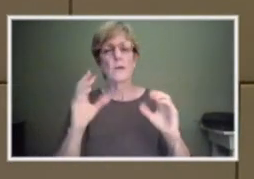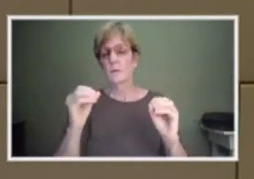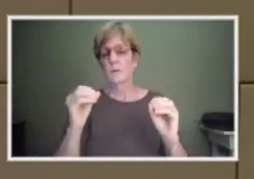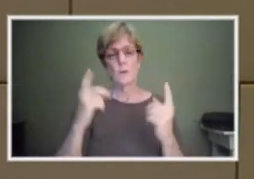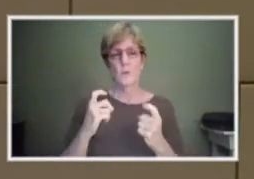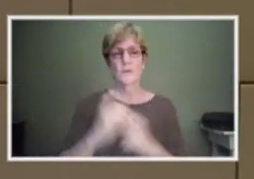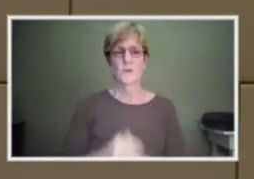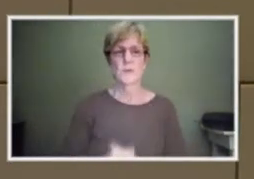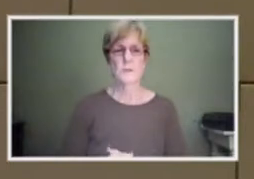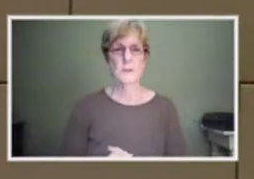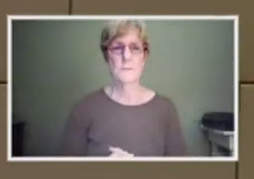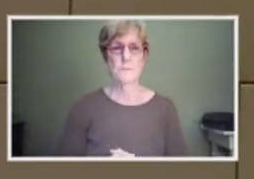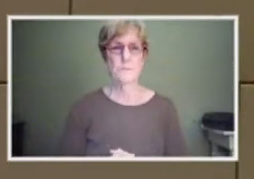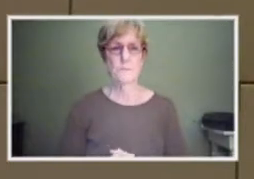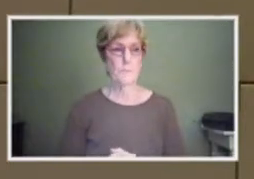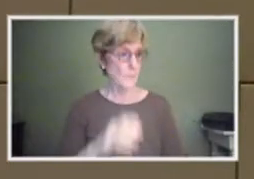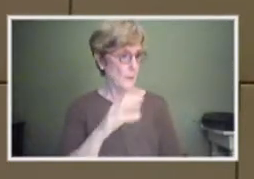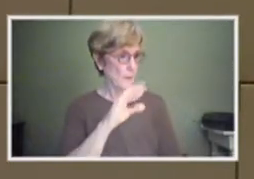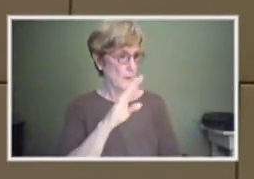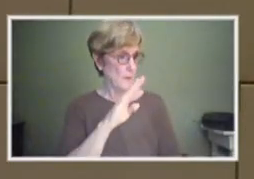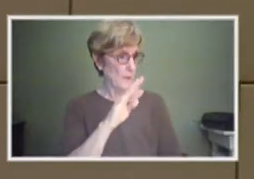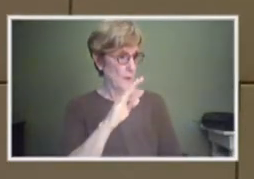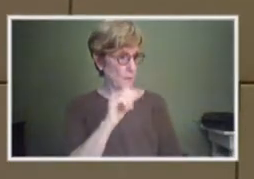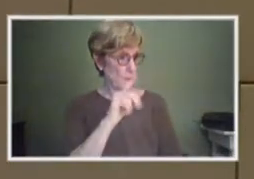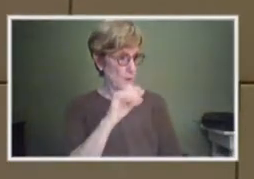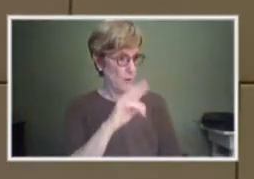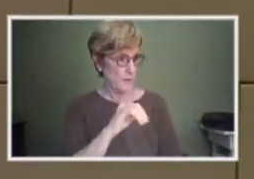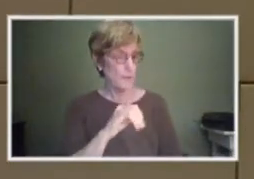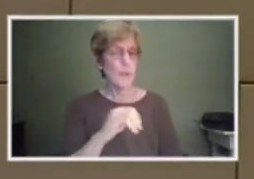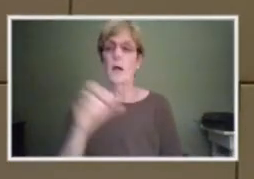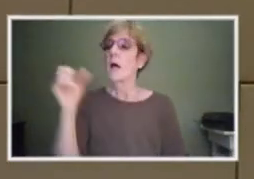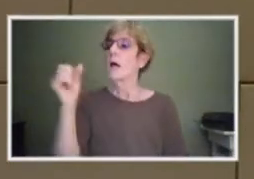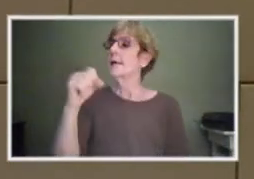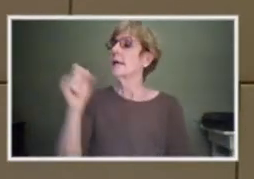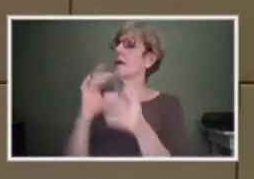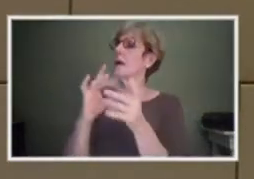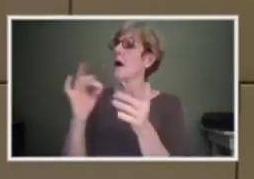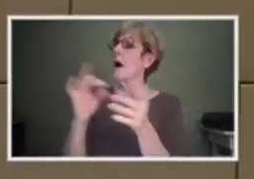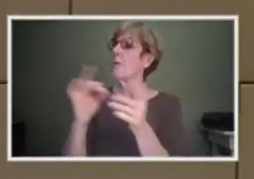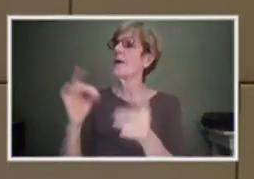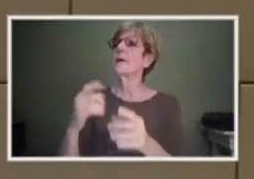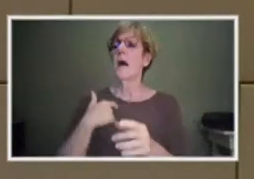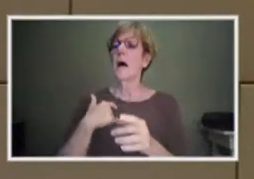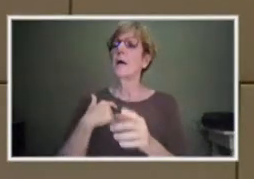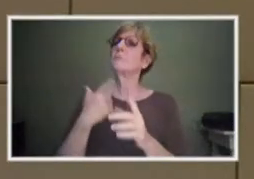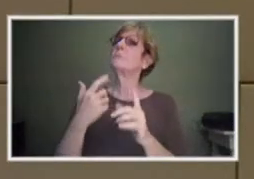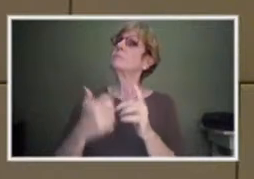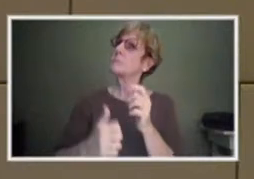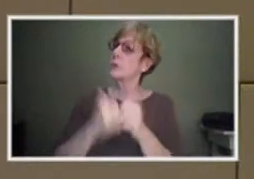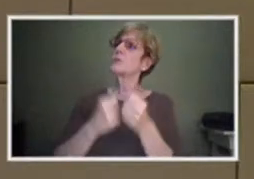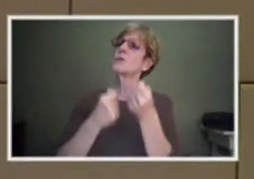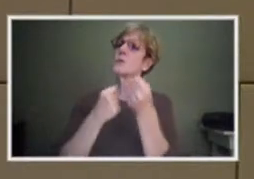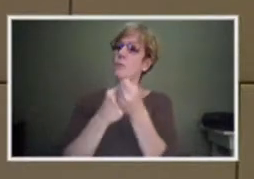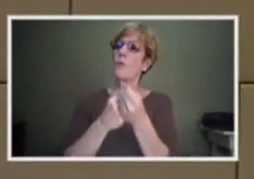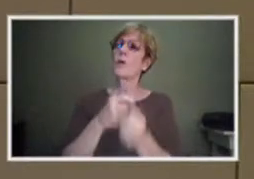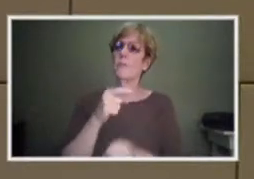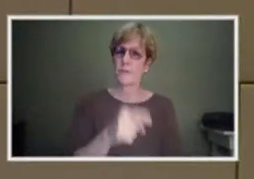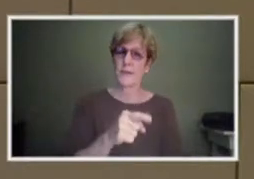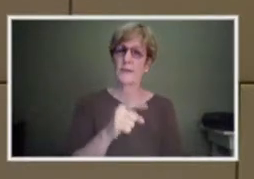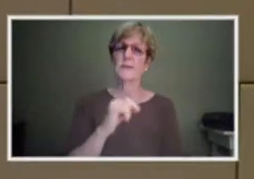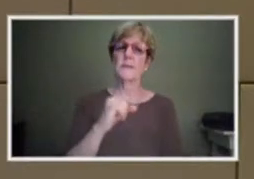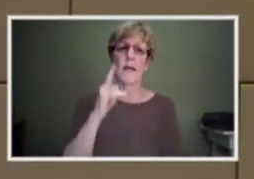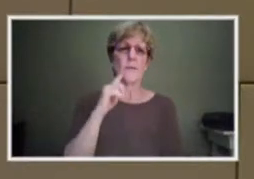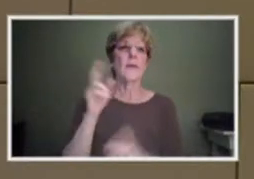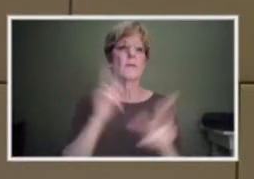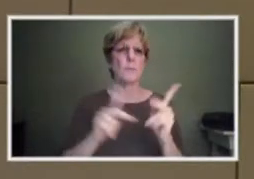right. Mr. Bakari? Yeah, I just make a comment. I'm largely supportive of this effort. I think that the folks doing